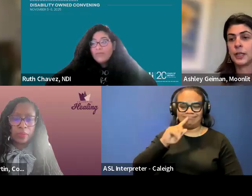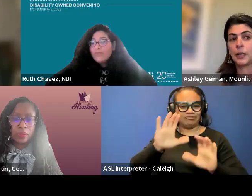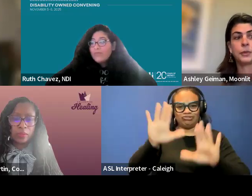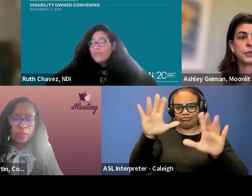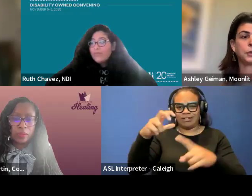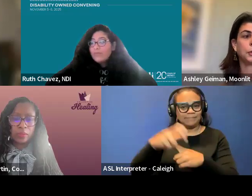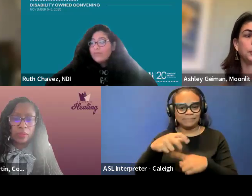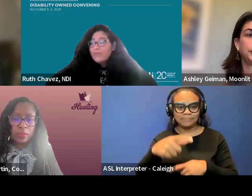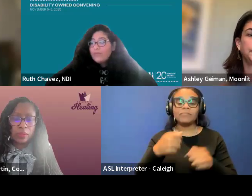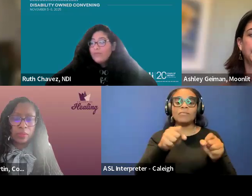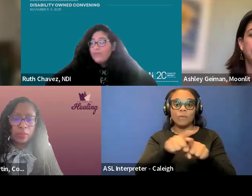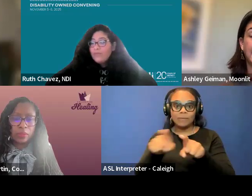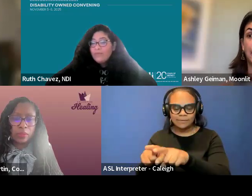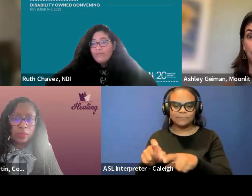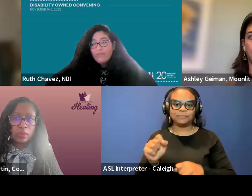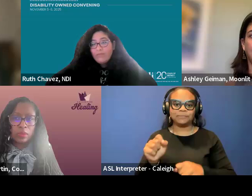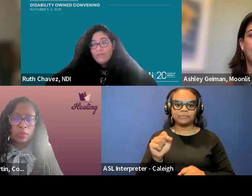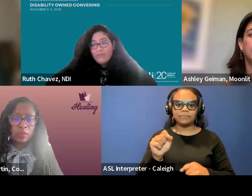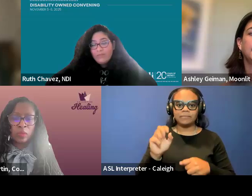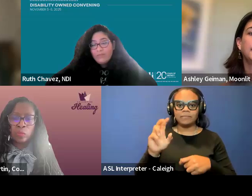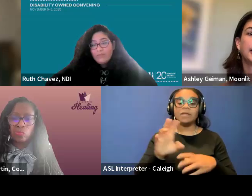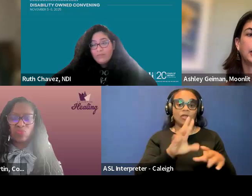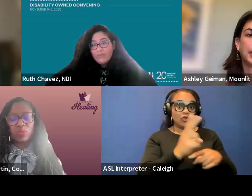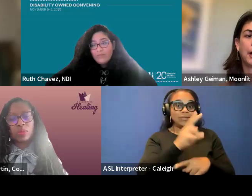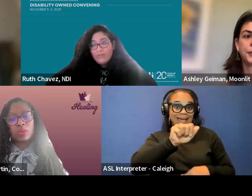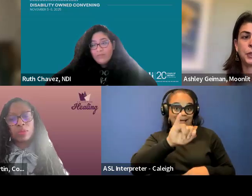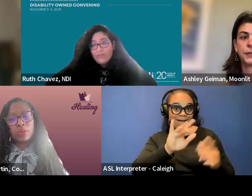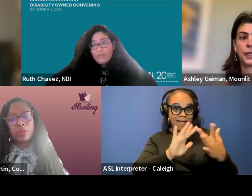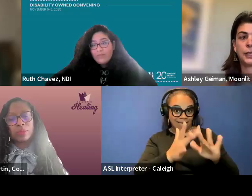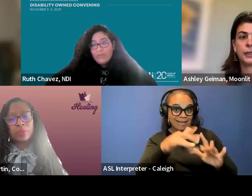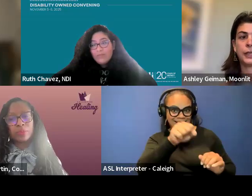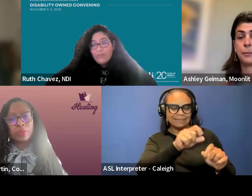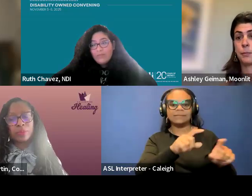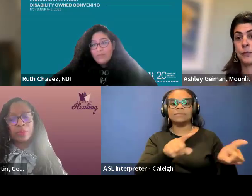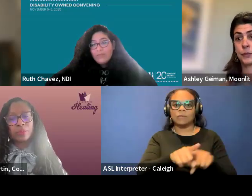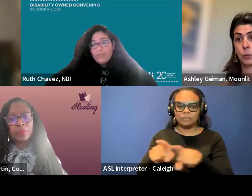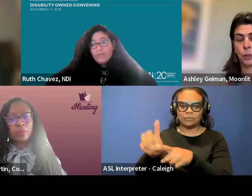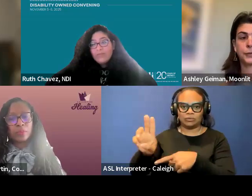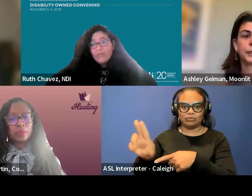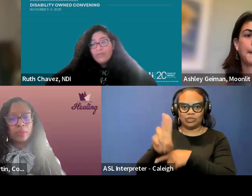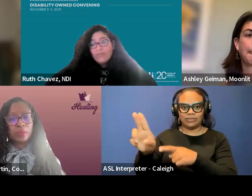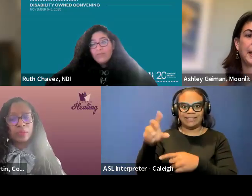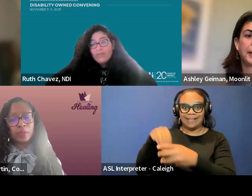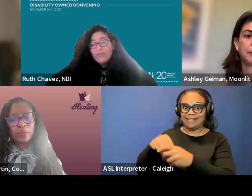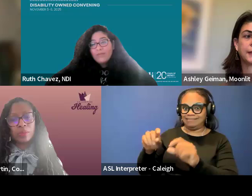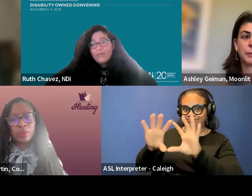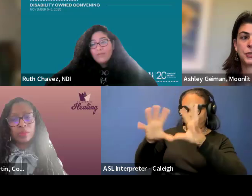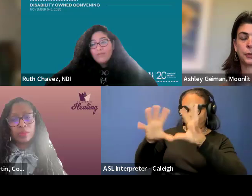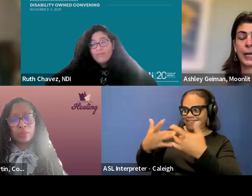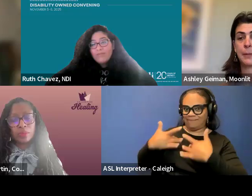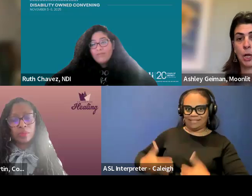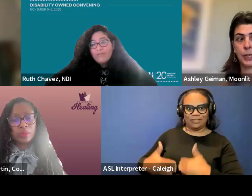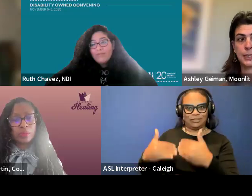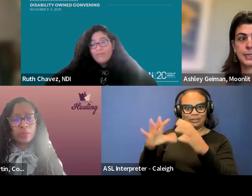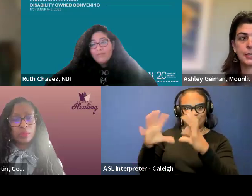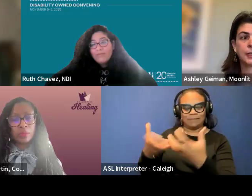addition to using AI online, I also use it in the physical world. I sell my